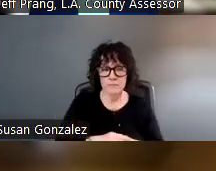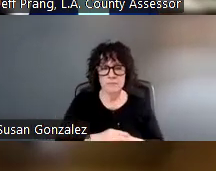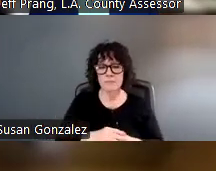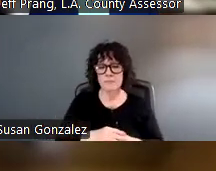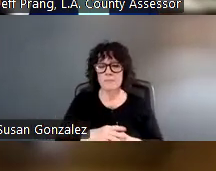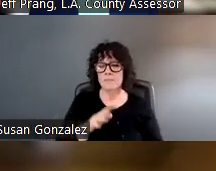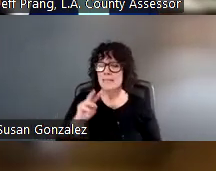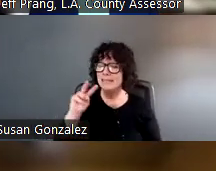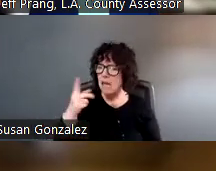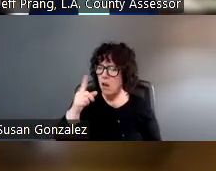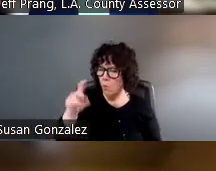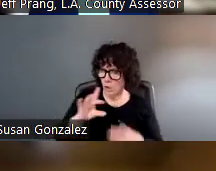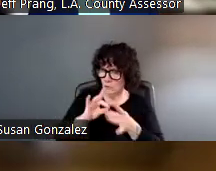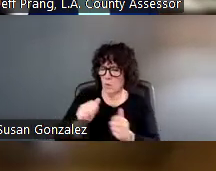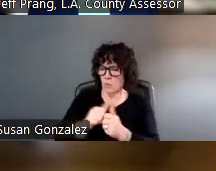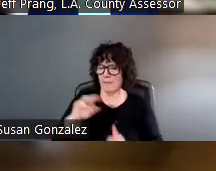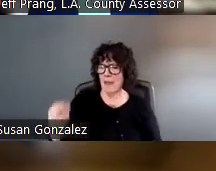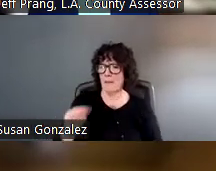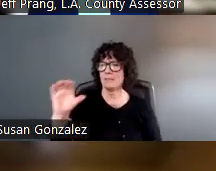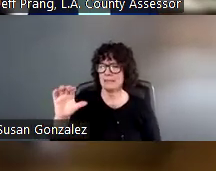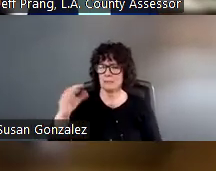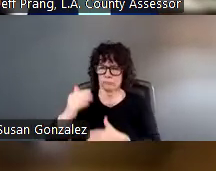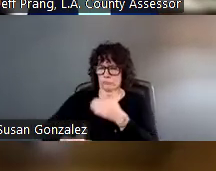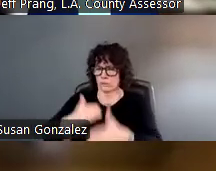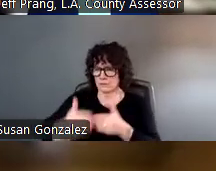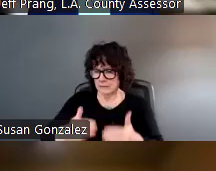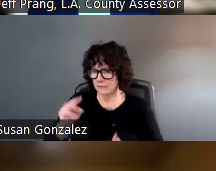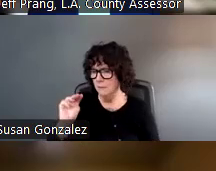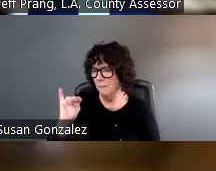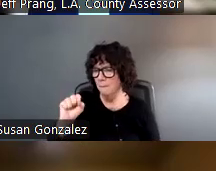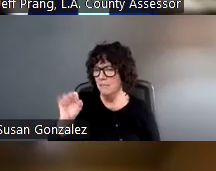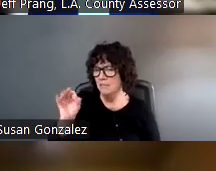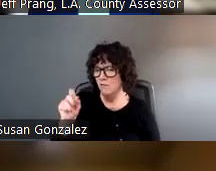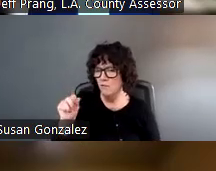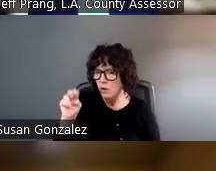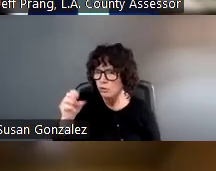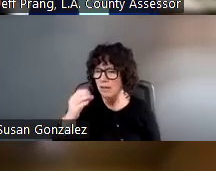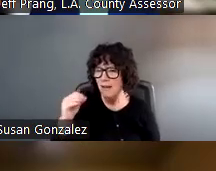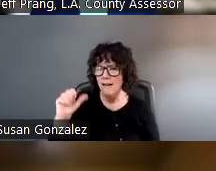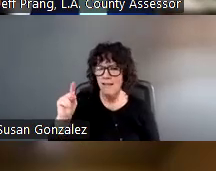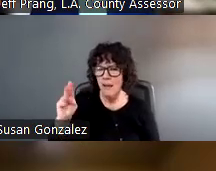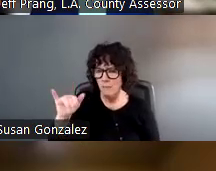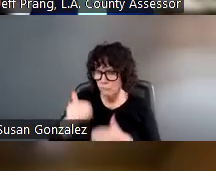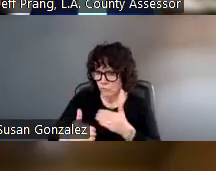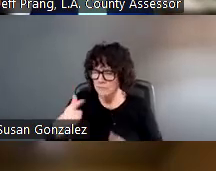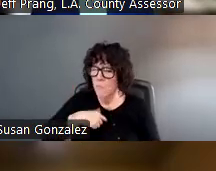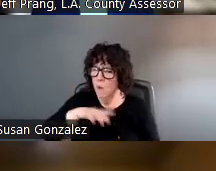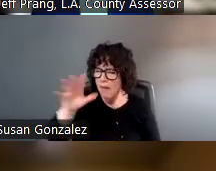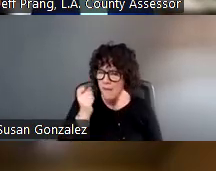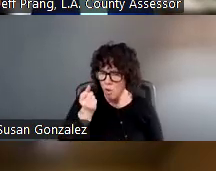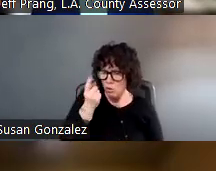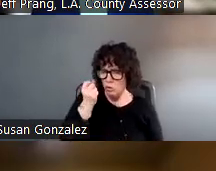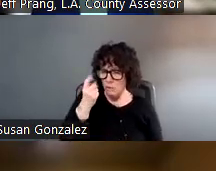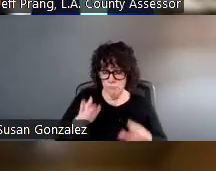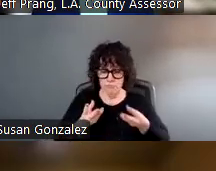the land value. So I wondered if you could speak a little bit more to that. I think it's probably clear to say